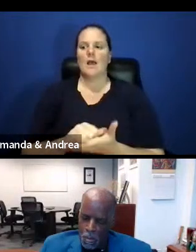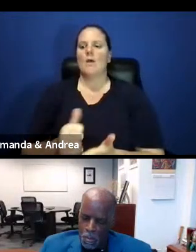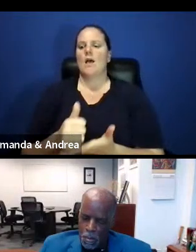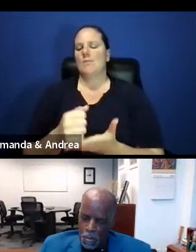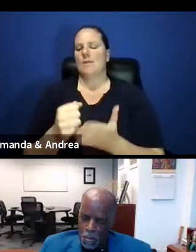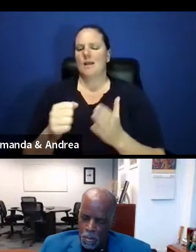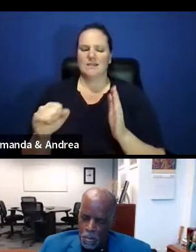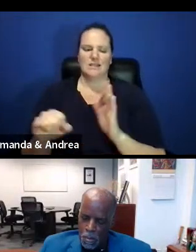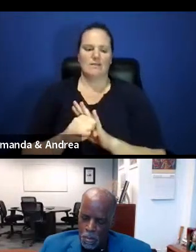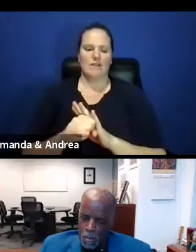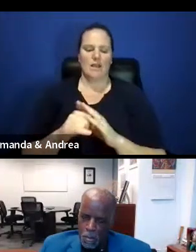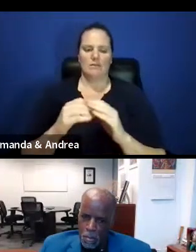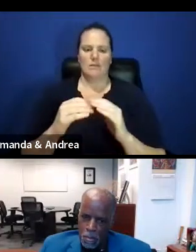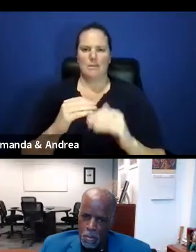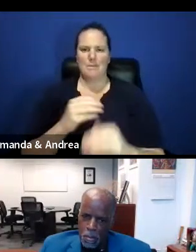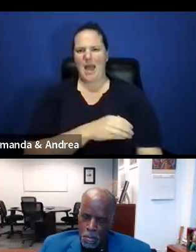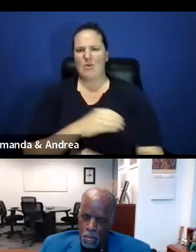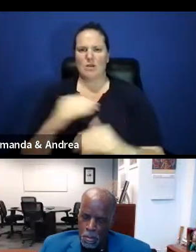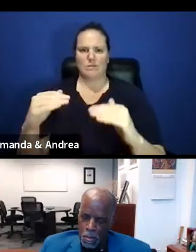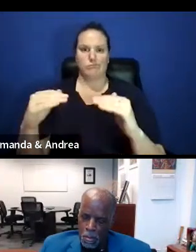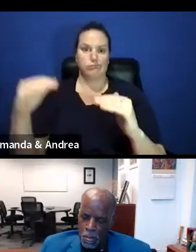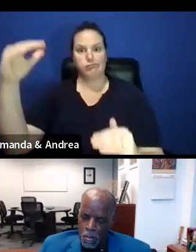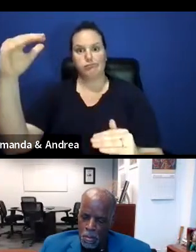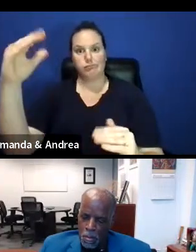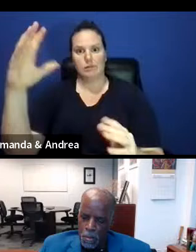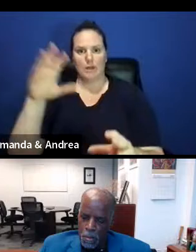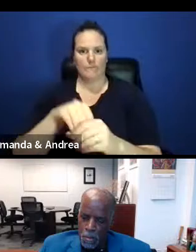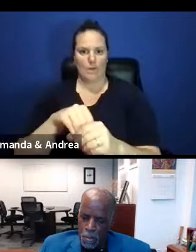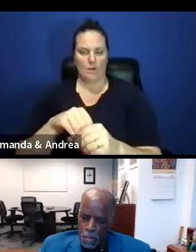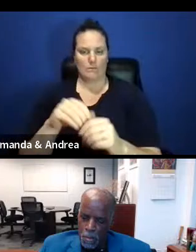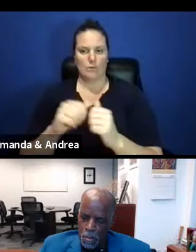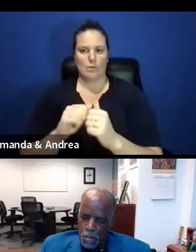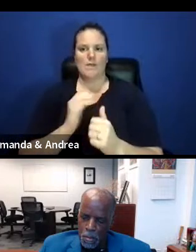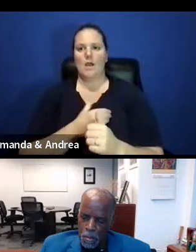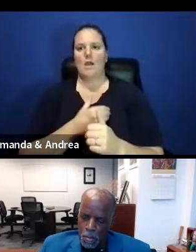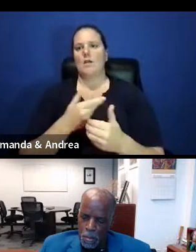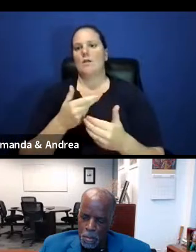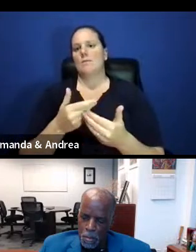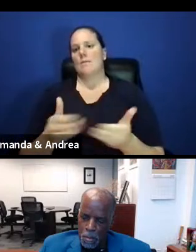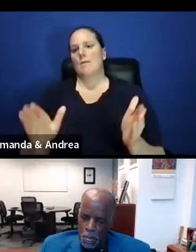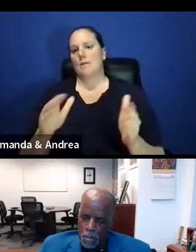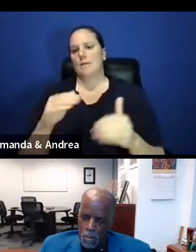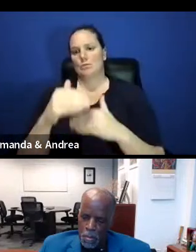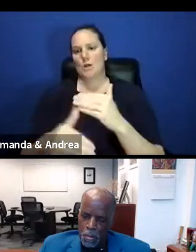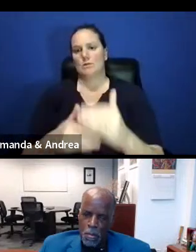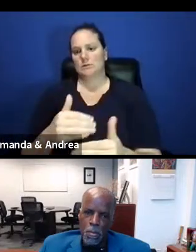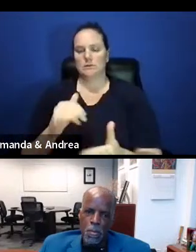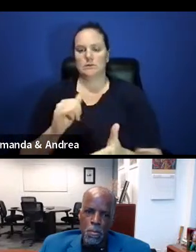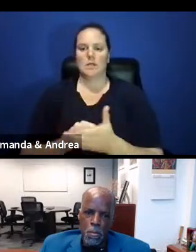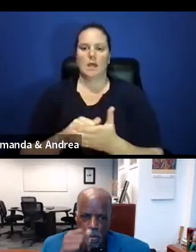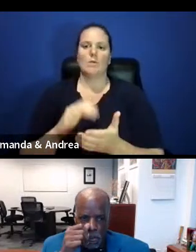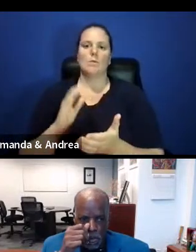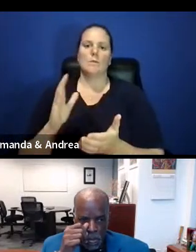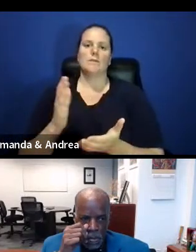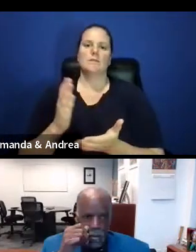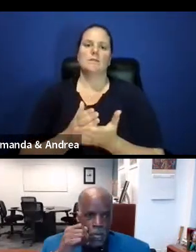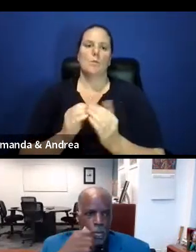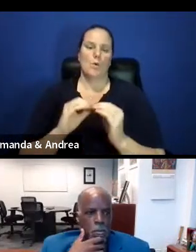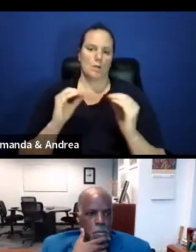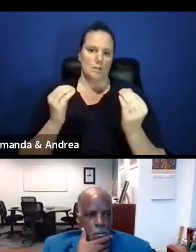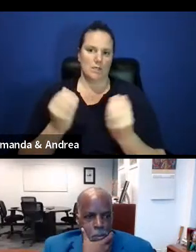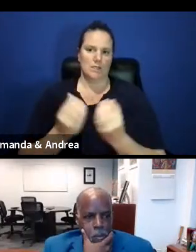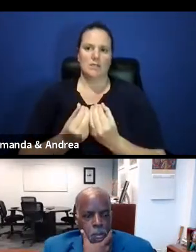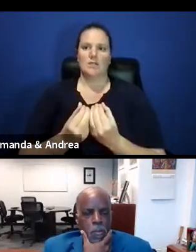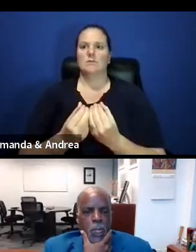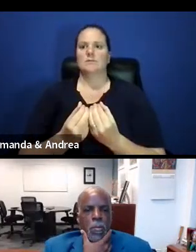the power dynamic typically involved in our public processes, and that there are going to be some organizations